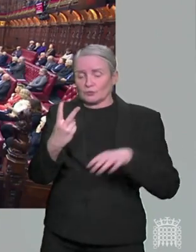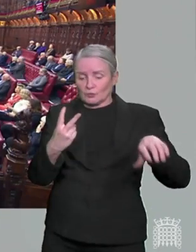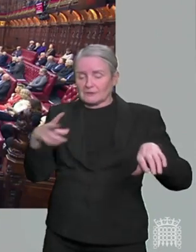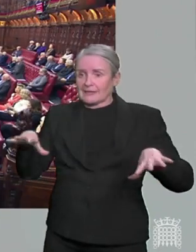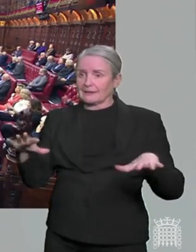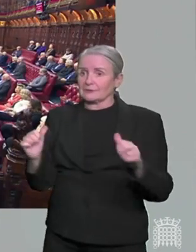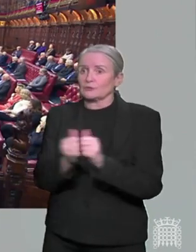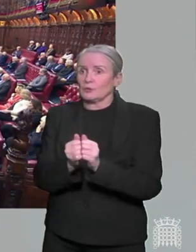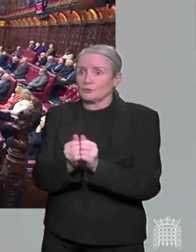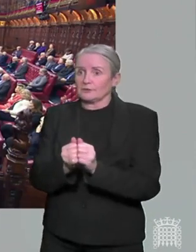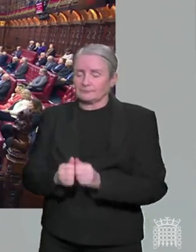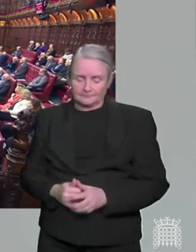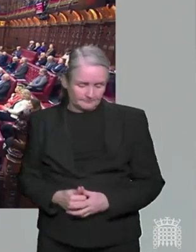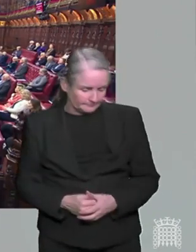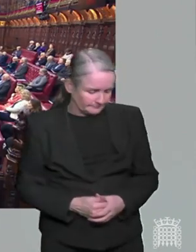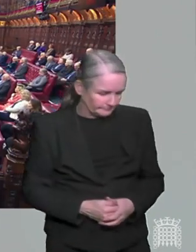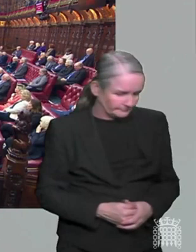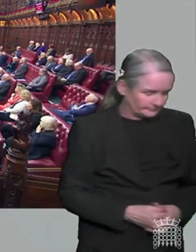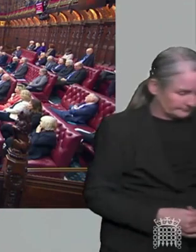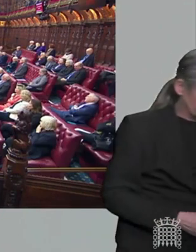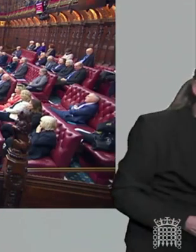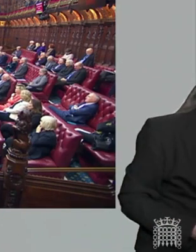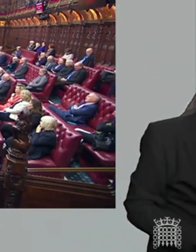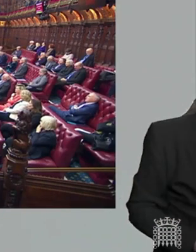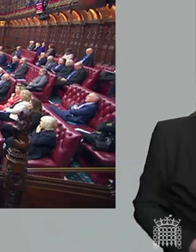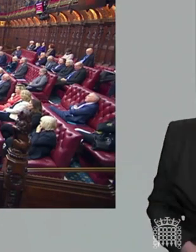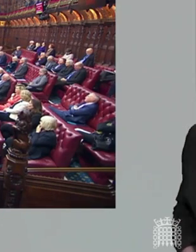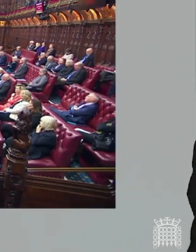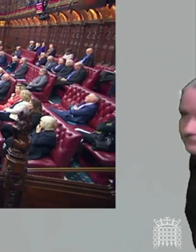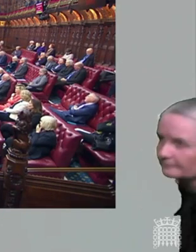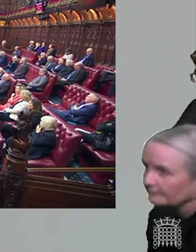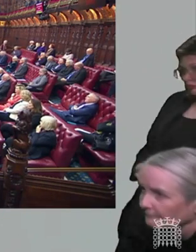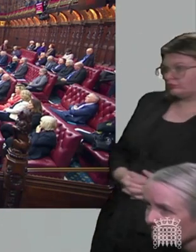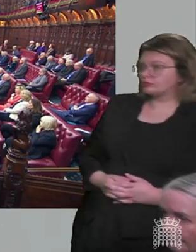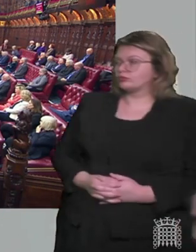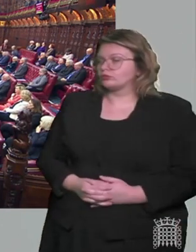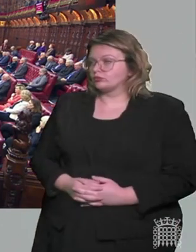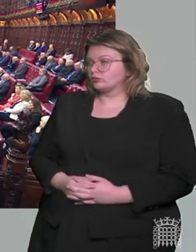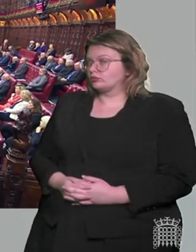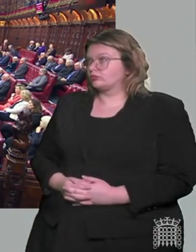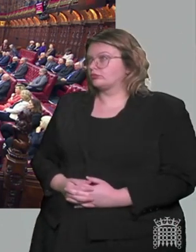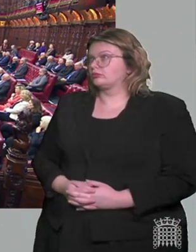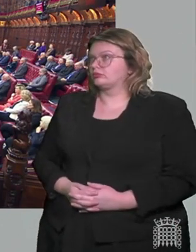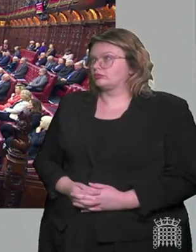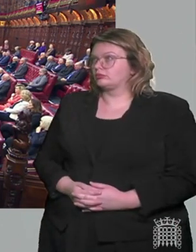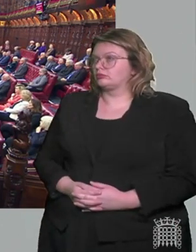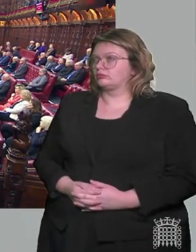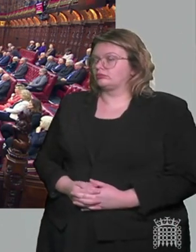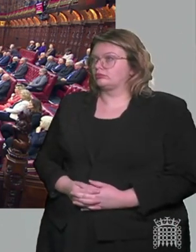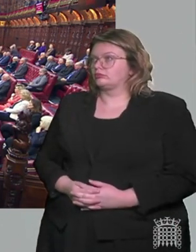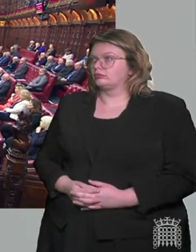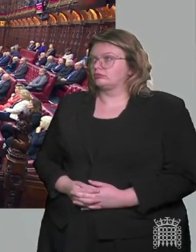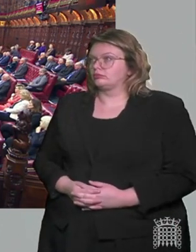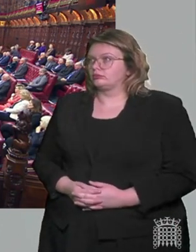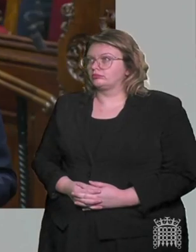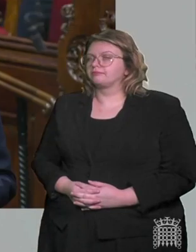to be This side. He's had to read it. No, he hasn't. Can I welcome